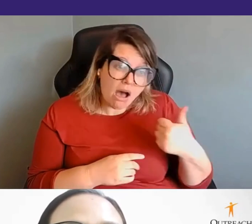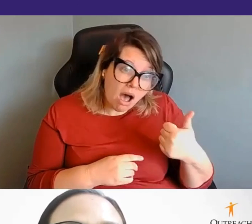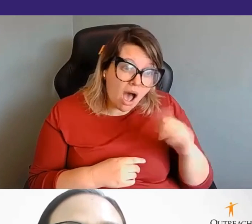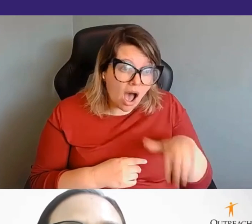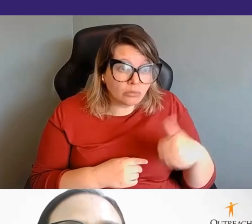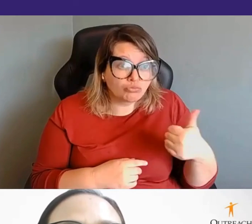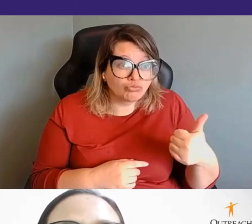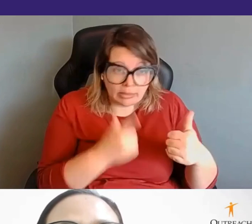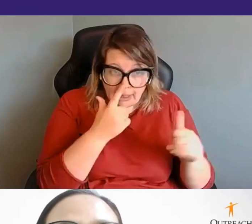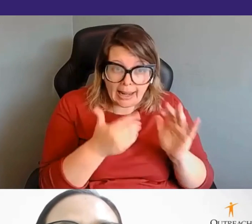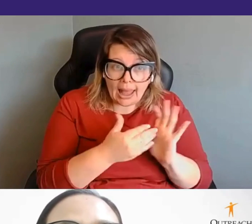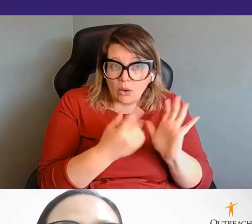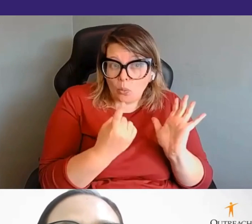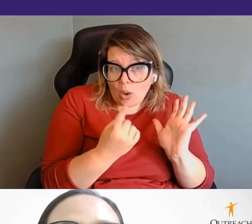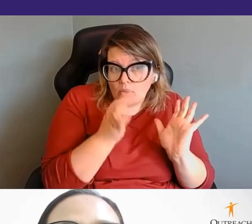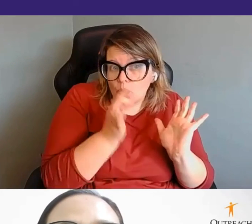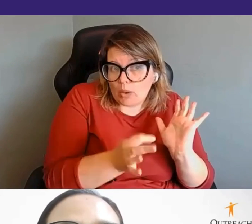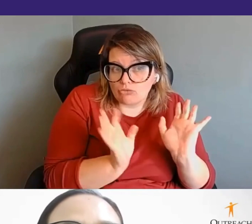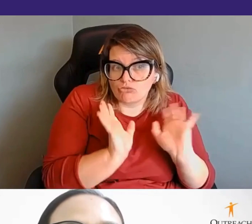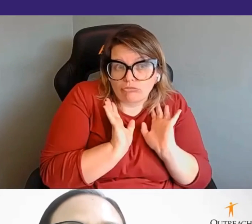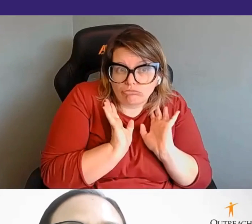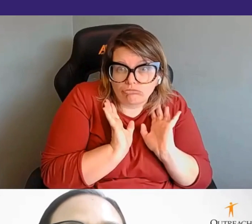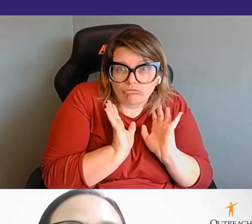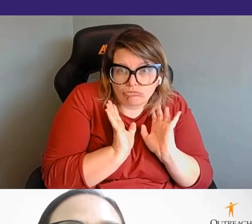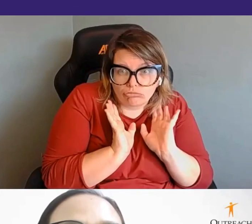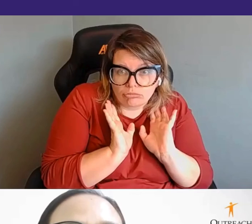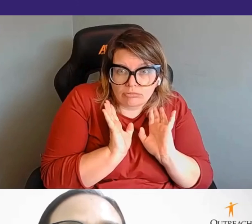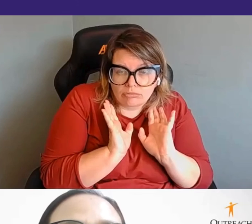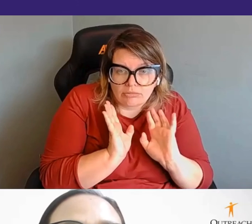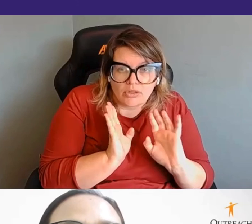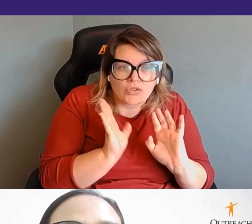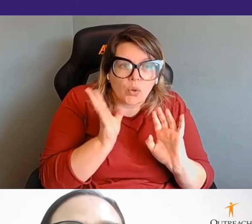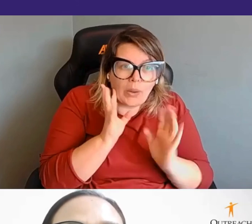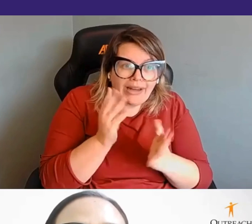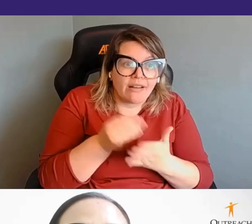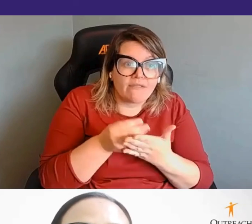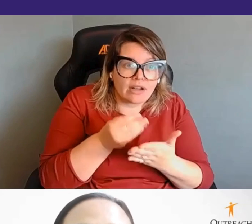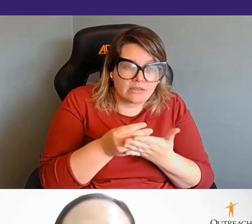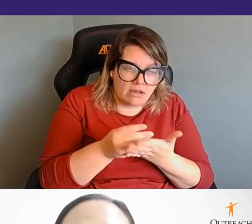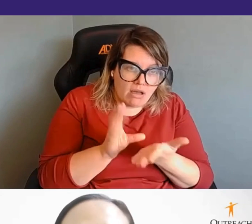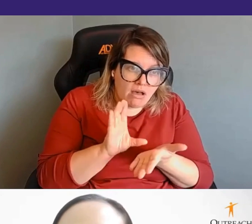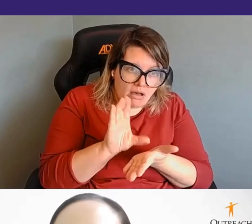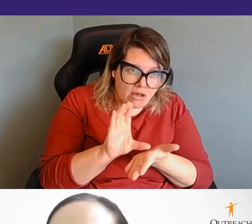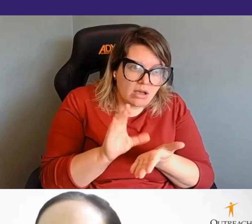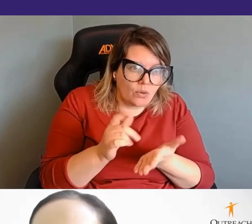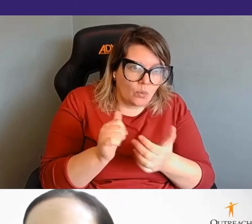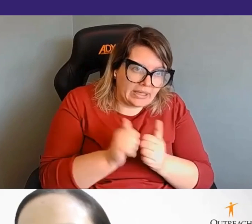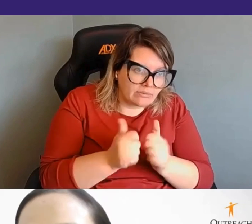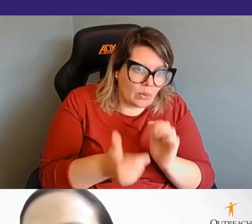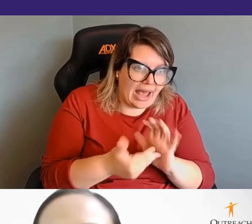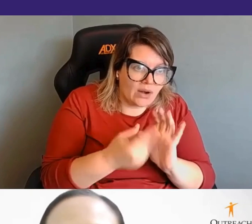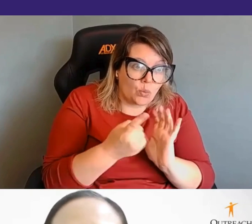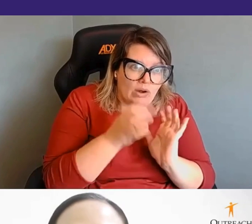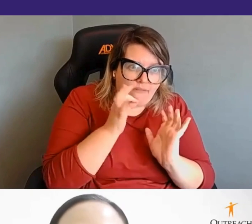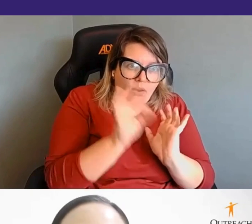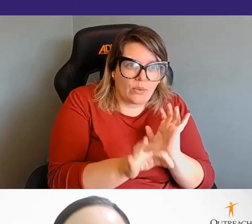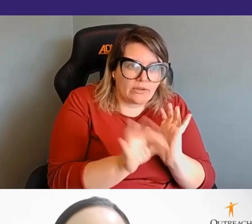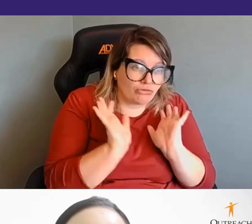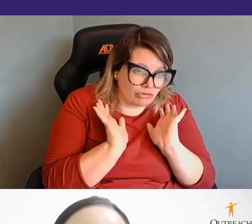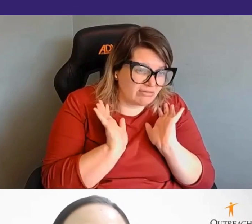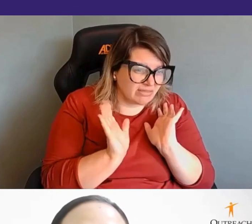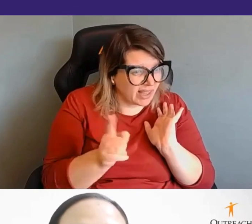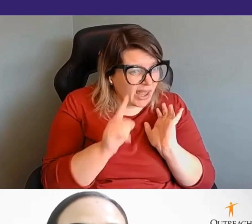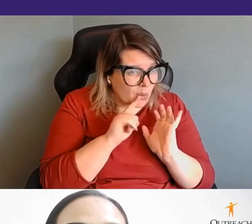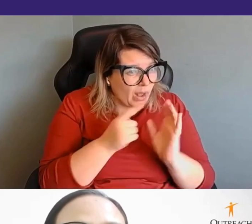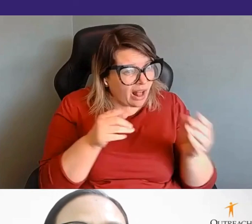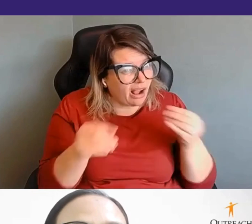allow a question of our funders in our evaluation program. That's okay. We will do that for you. You know, it's that kind of thing.